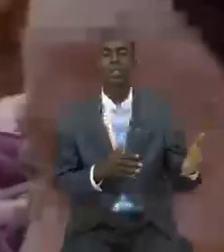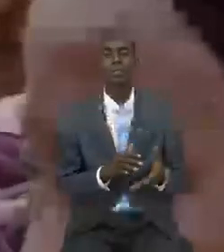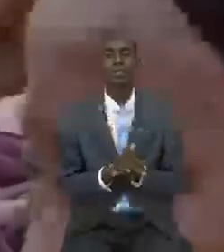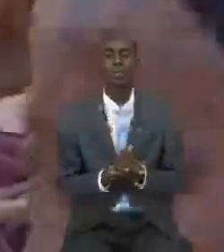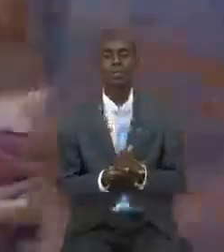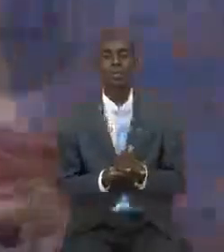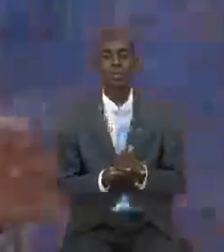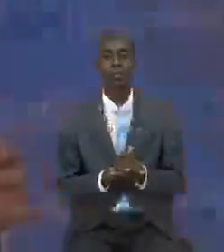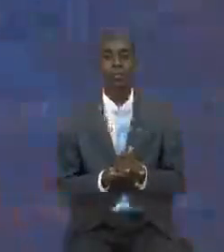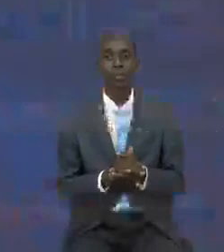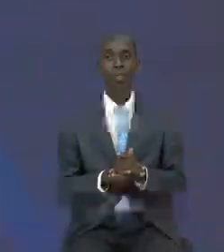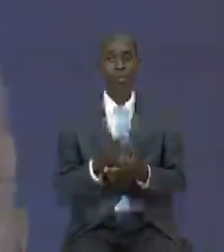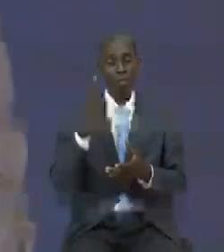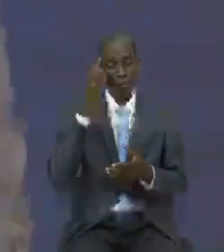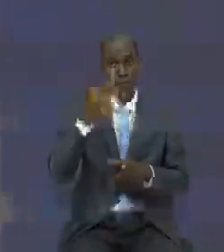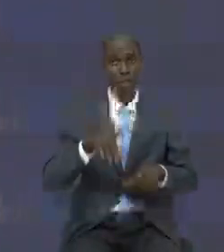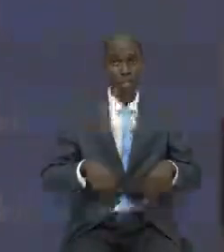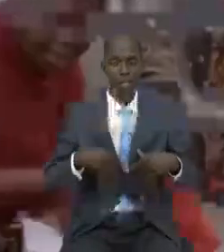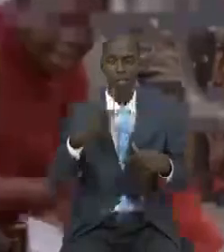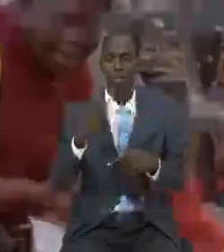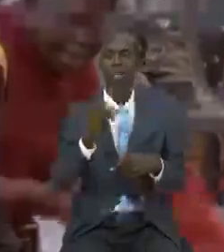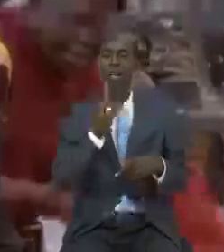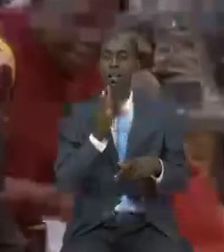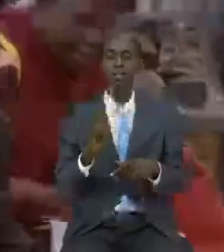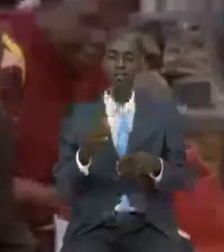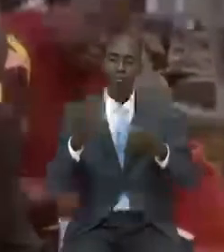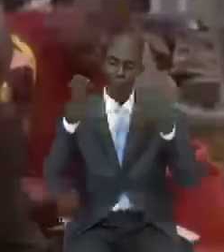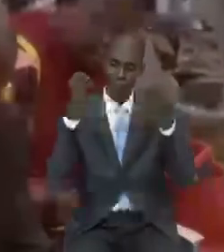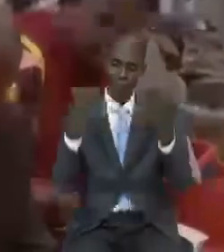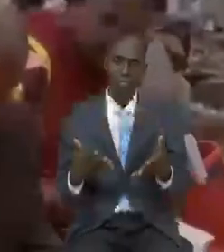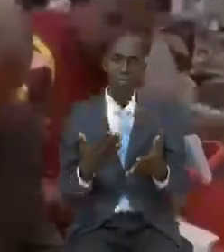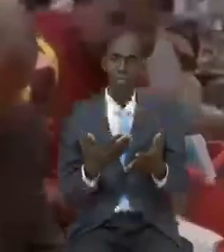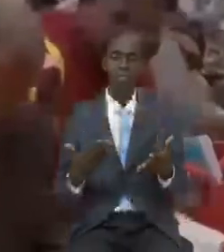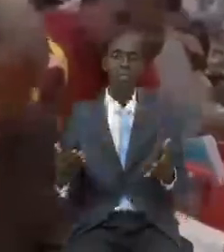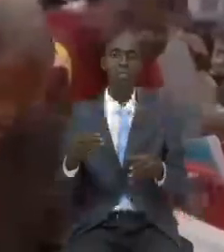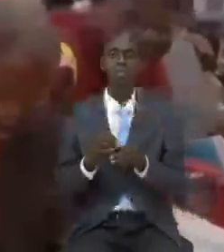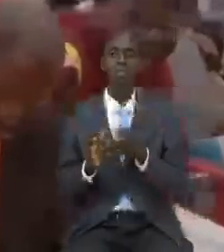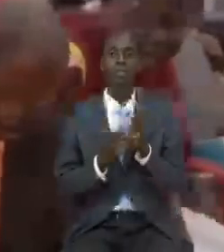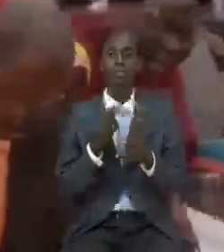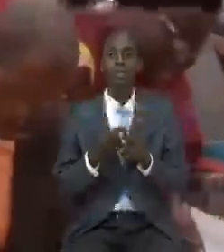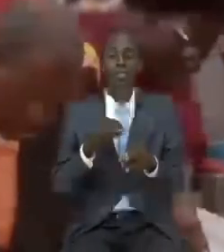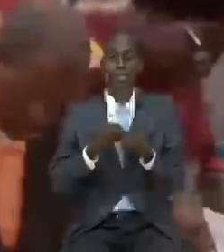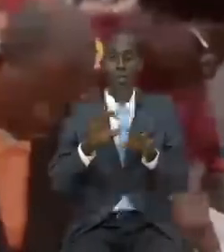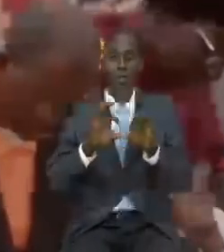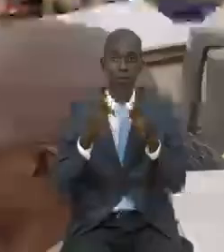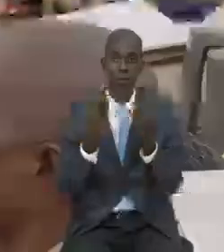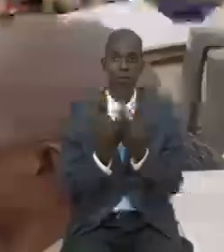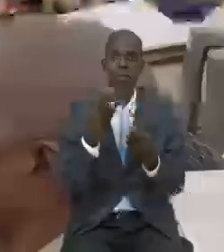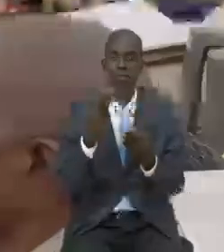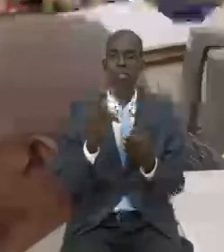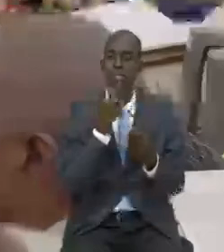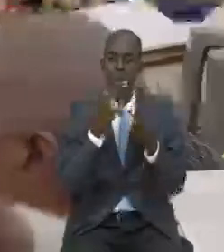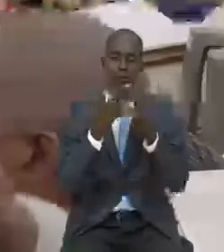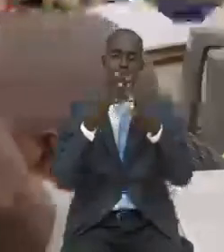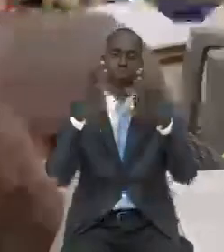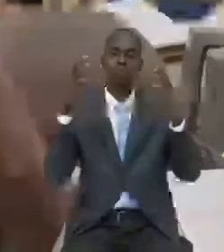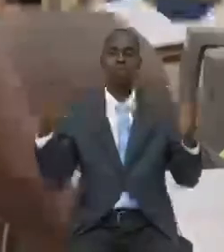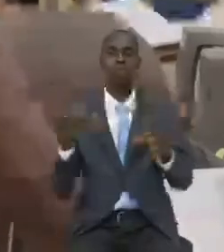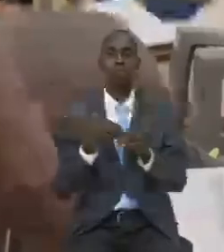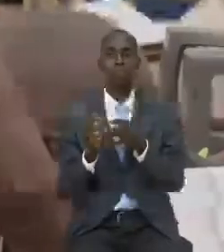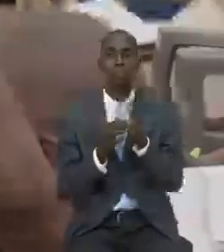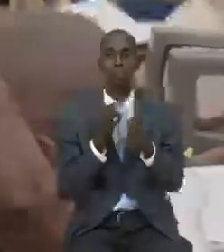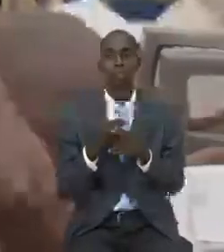On your life, there is plenty. In your family, there is plenty. In your